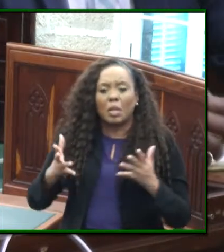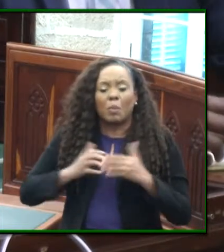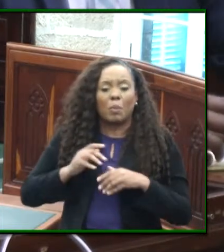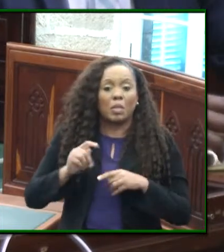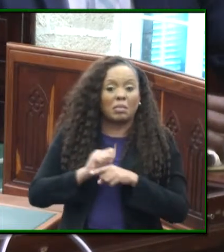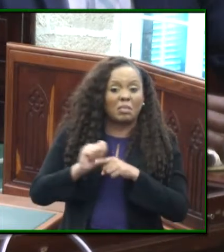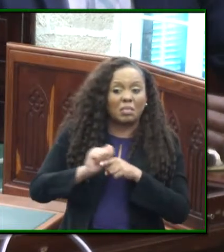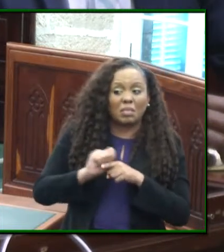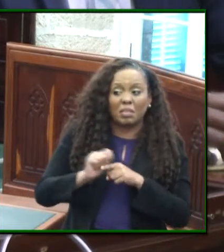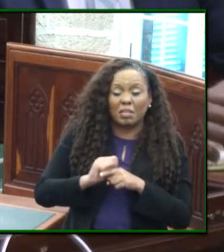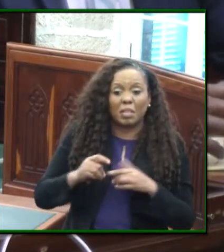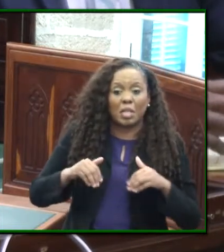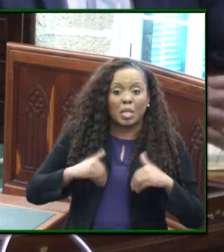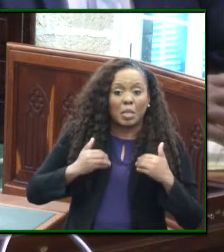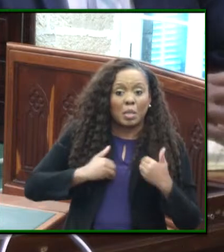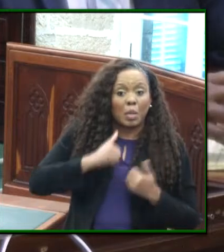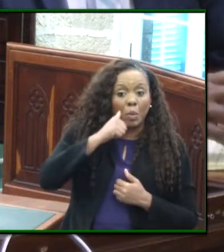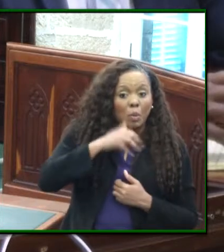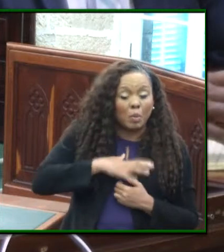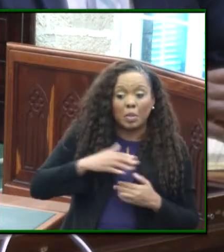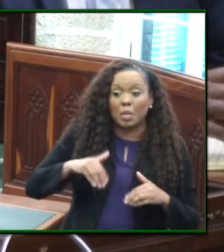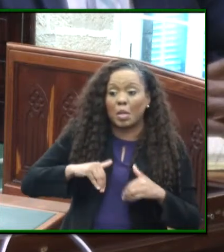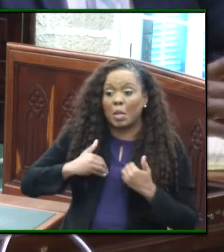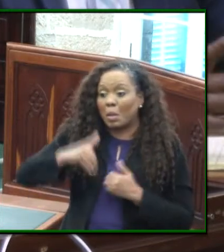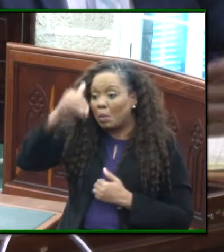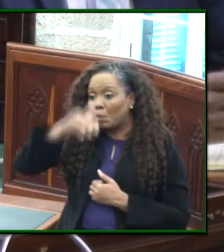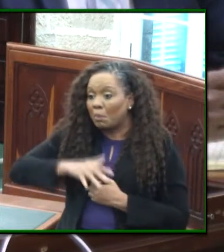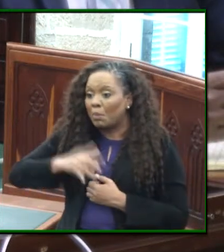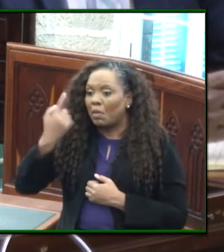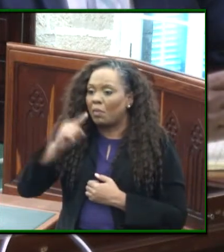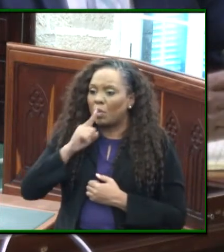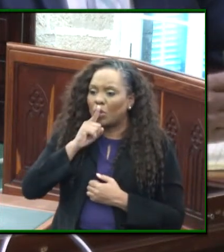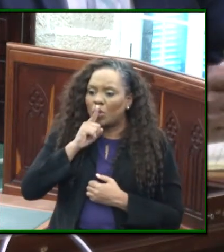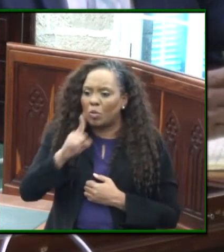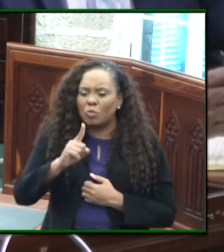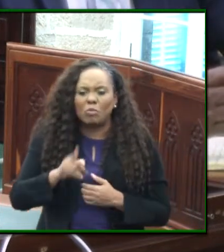women for a very vibrant market,